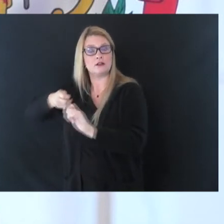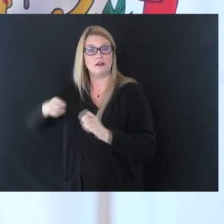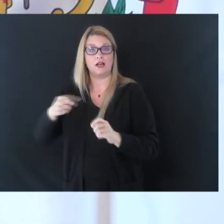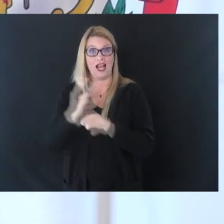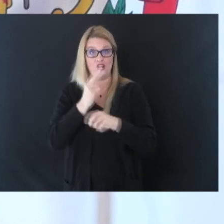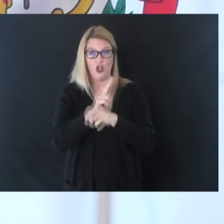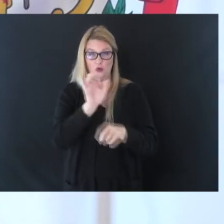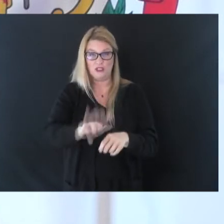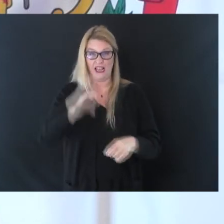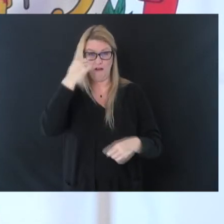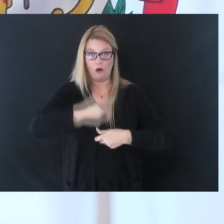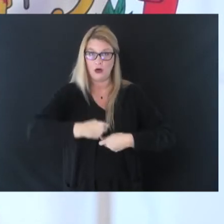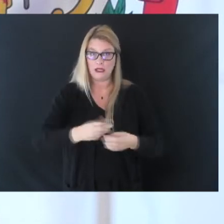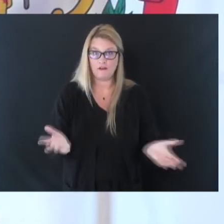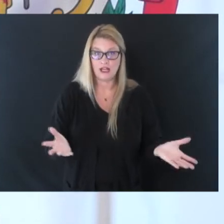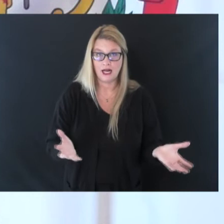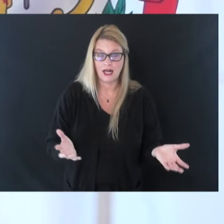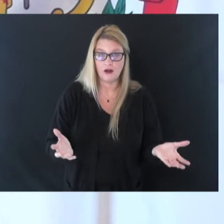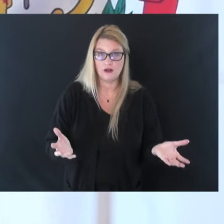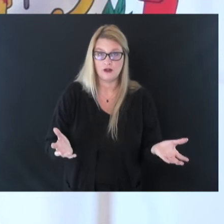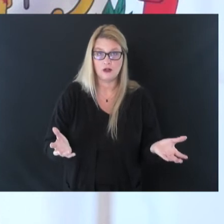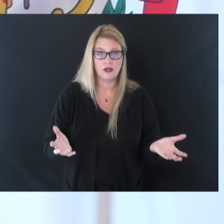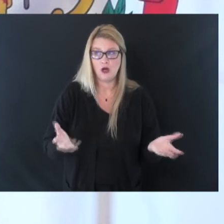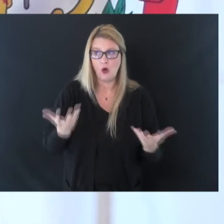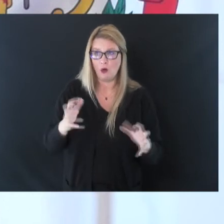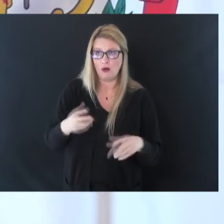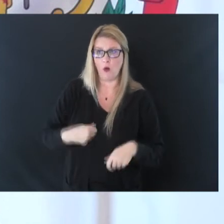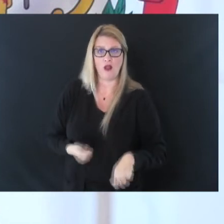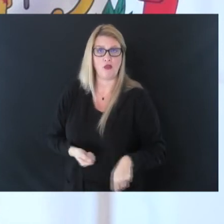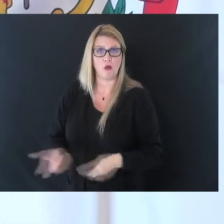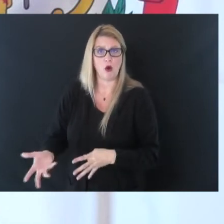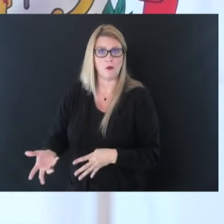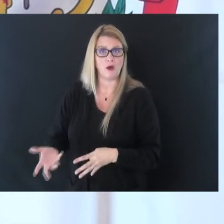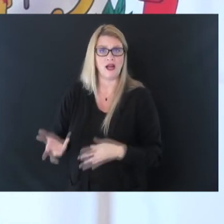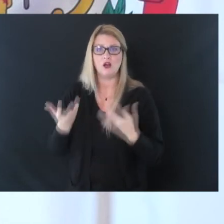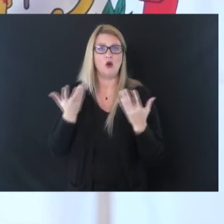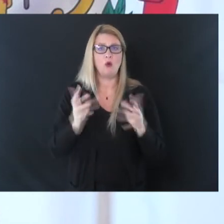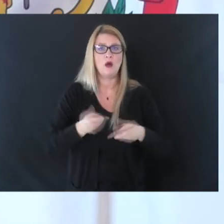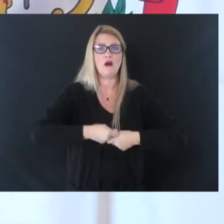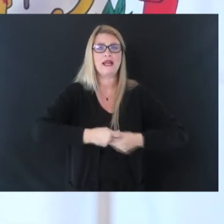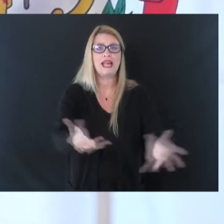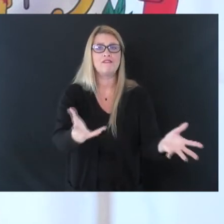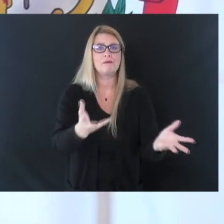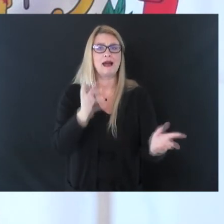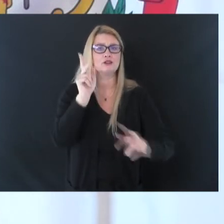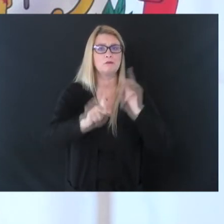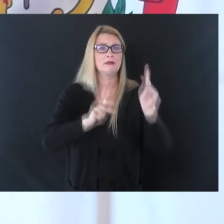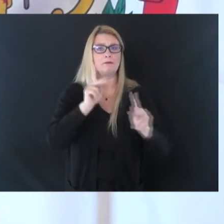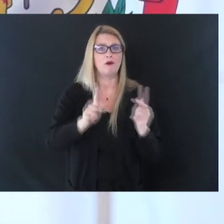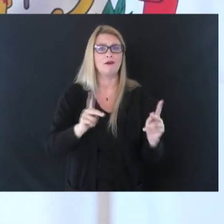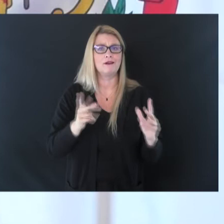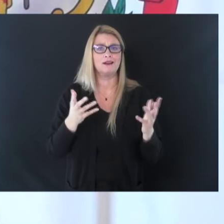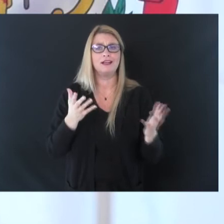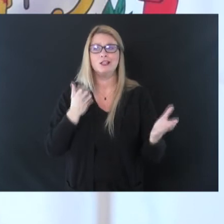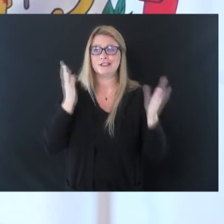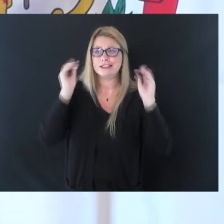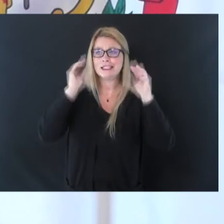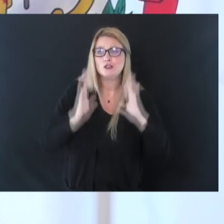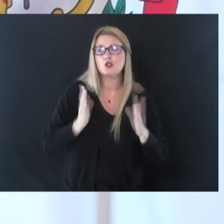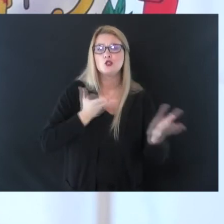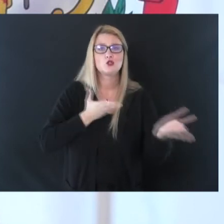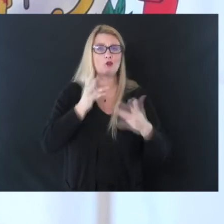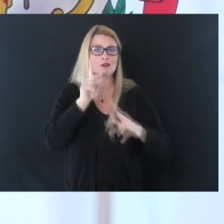that they were coming there, and we had extra doses. Instead of throwing them in a trash can, we already gave them to a bunch of teachers and service personnel that